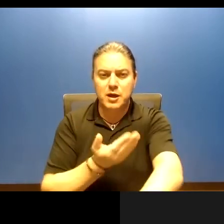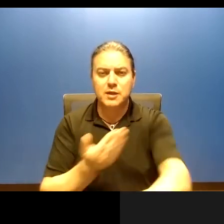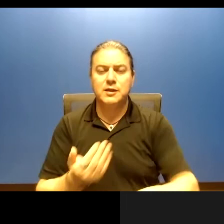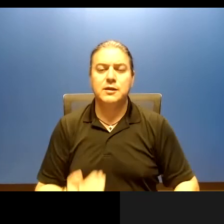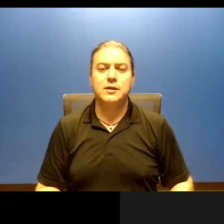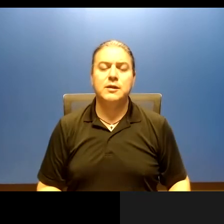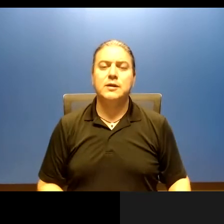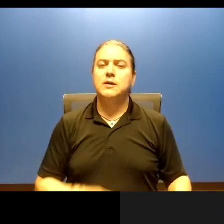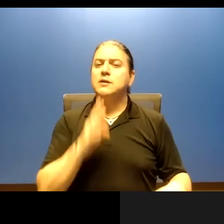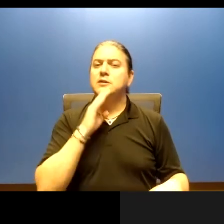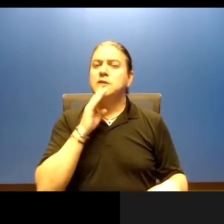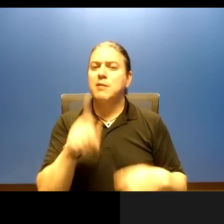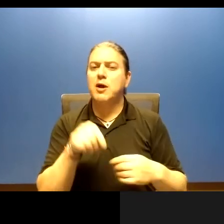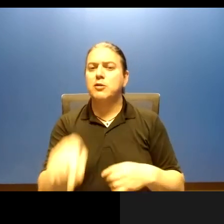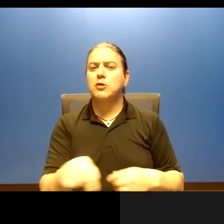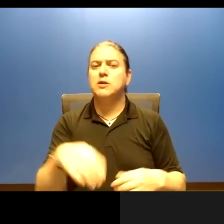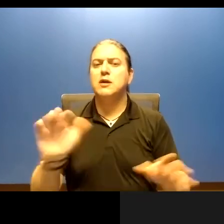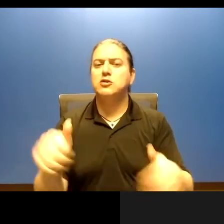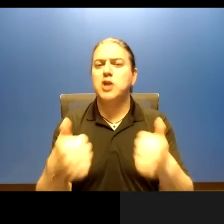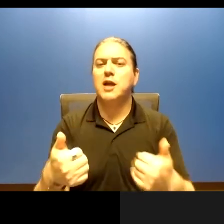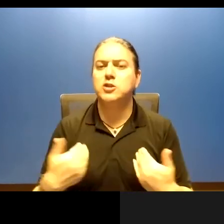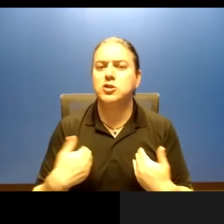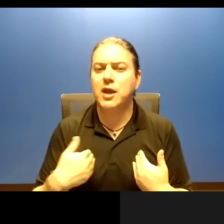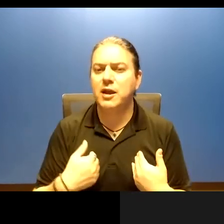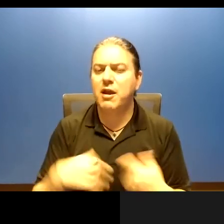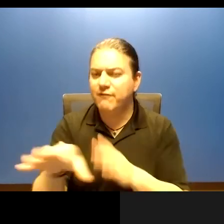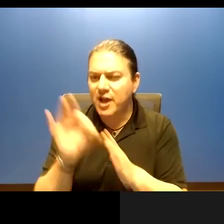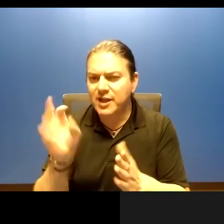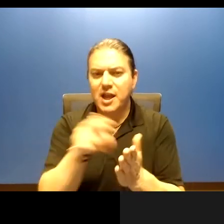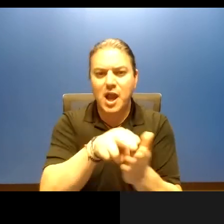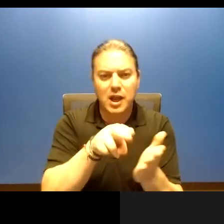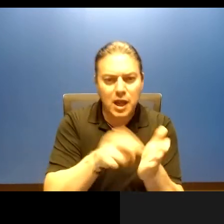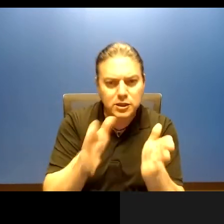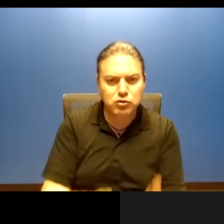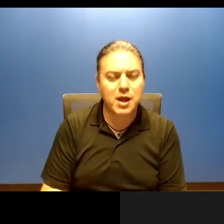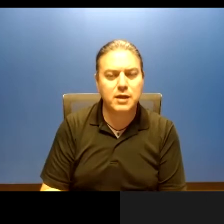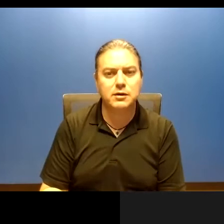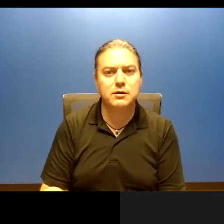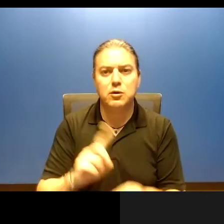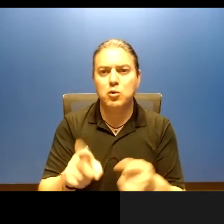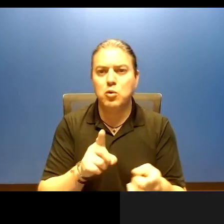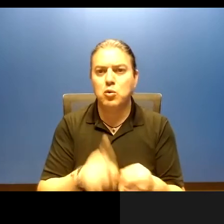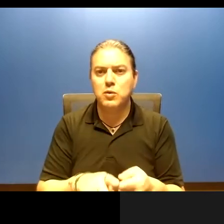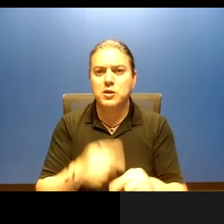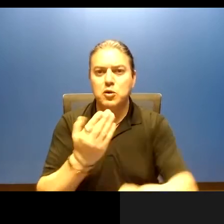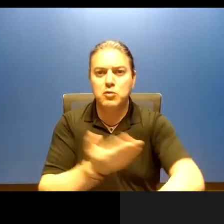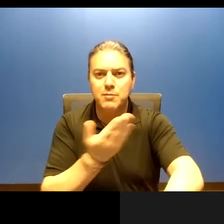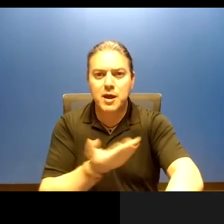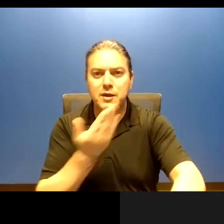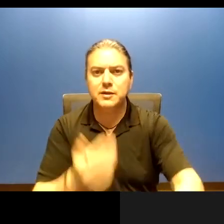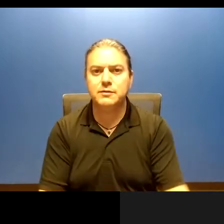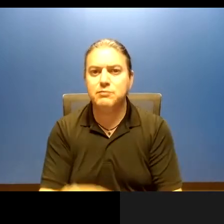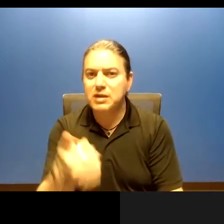little bit more about those challenges you had in finding contractors when you did decide to remodel? Were there any issues with